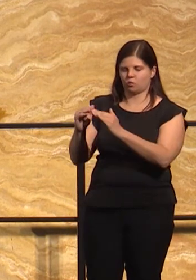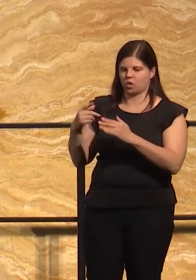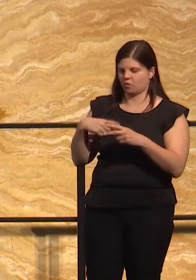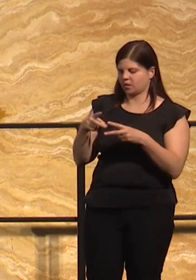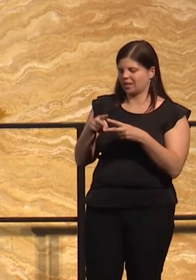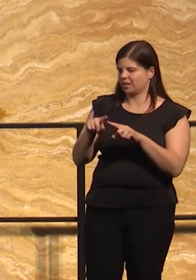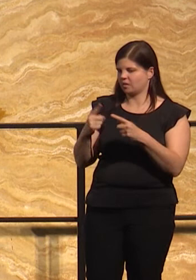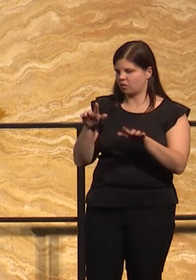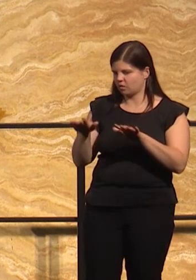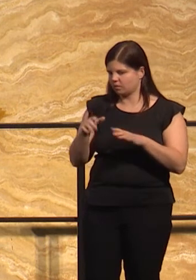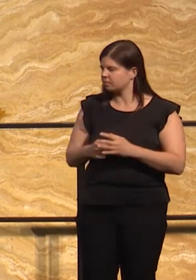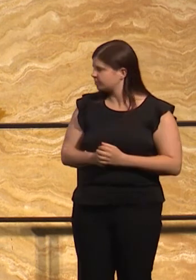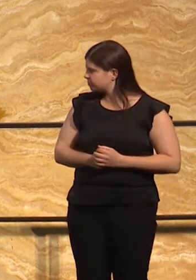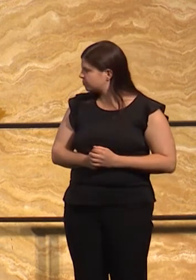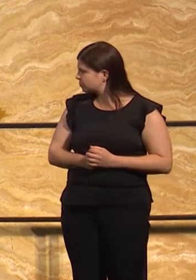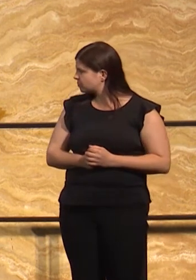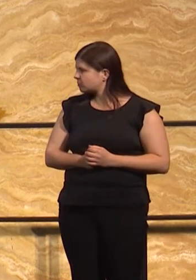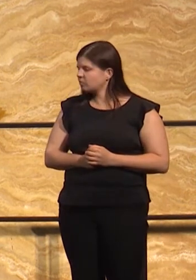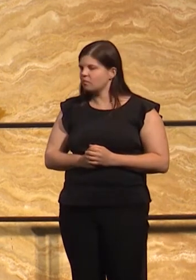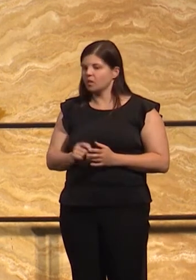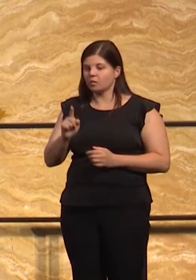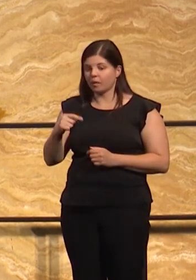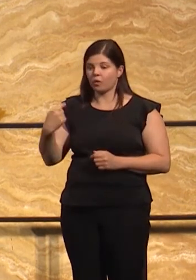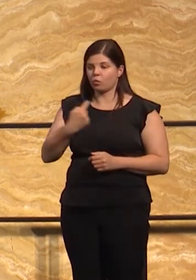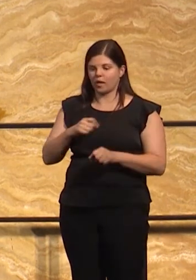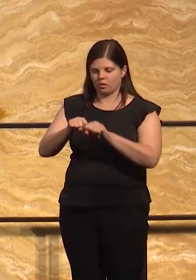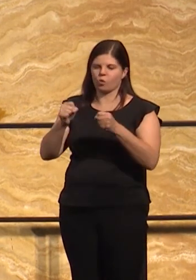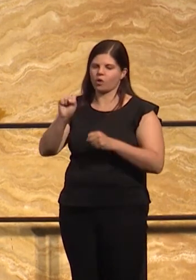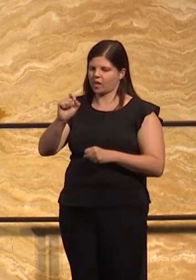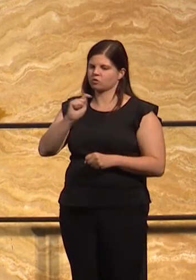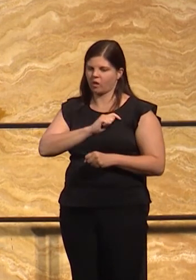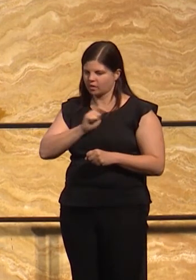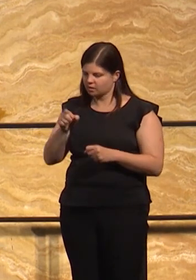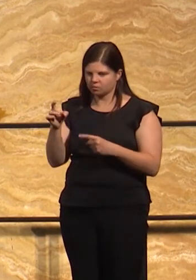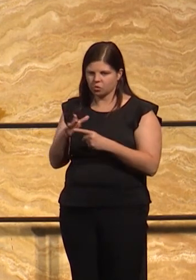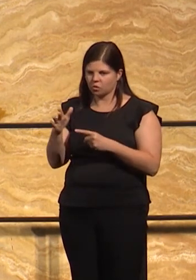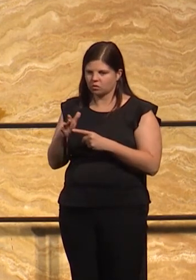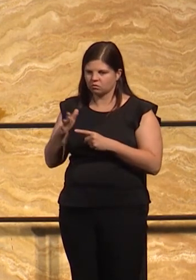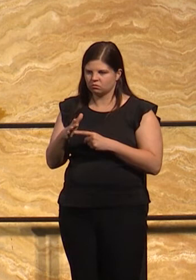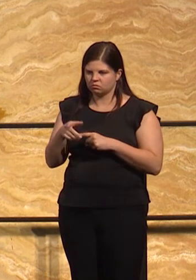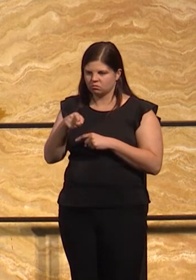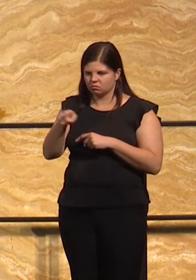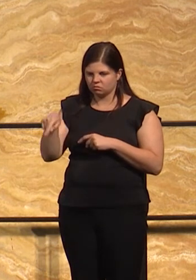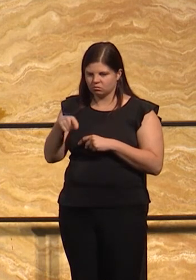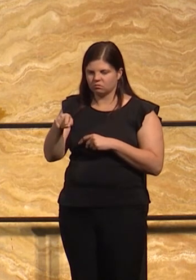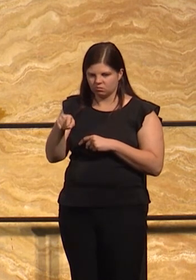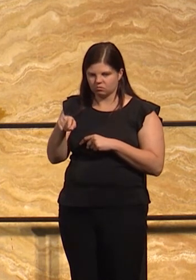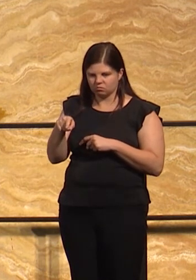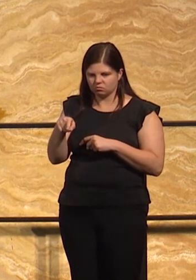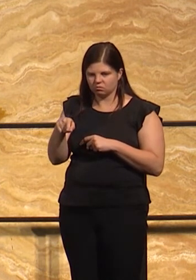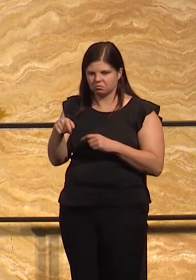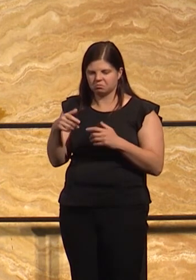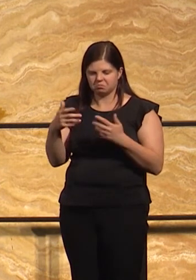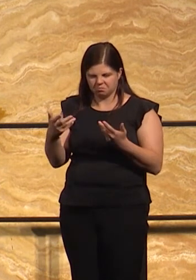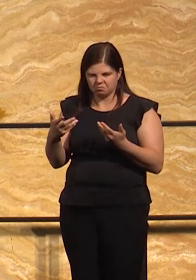but the point I'm making is we have broken the trust of those who would have believed that these norms are